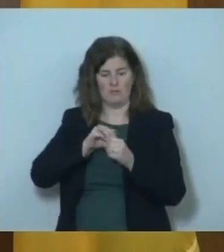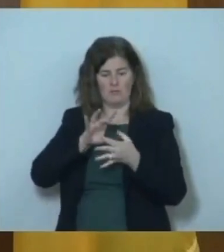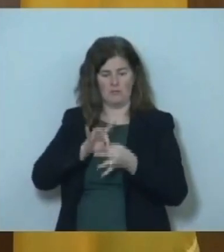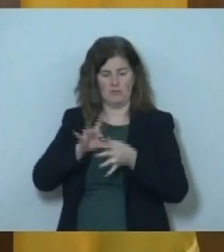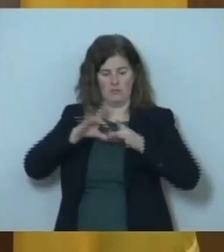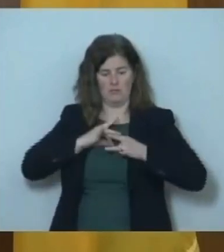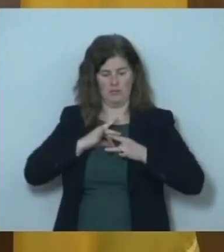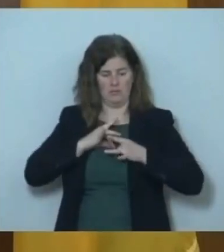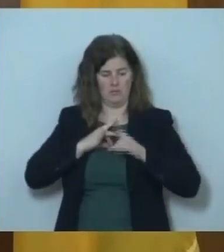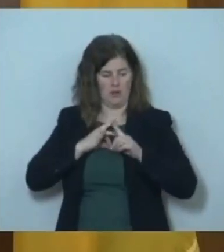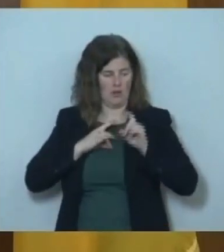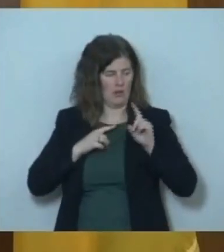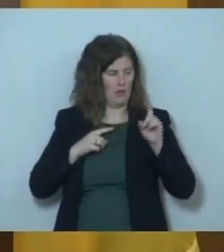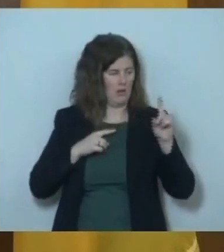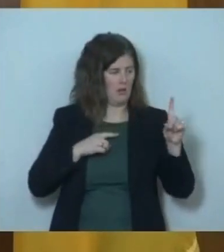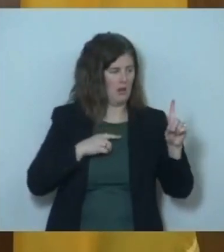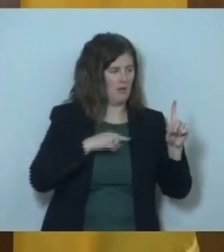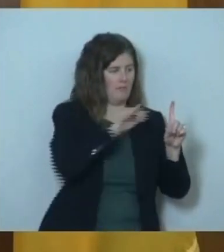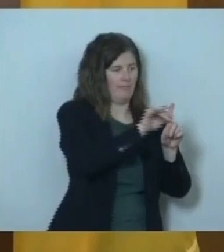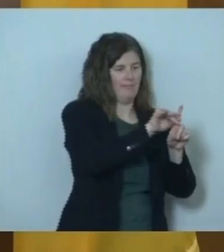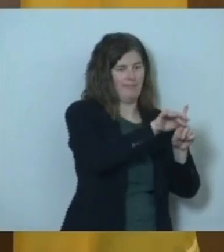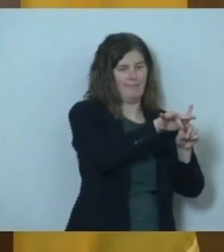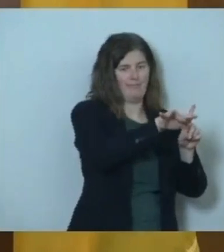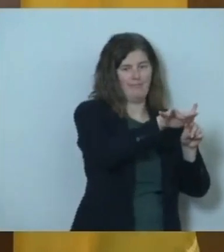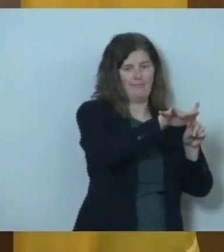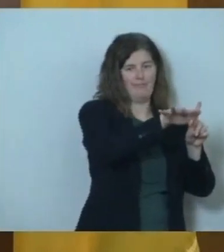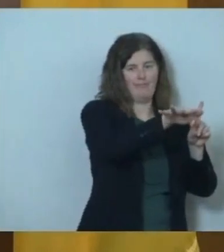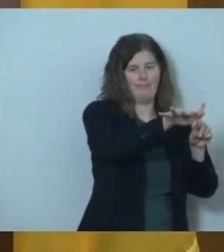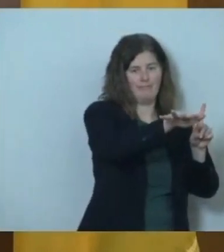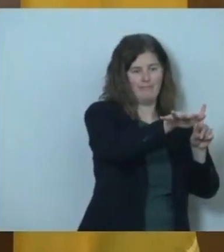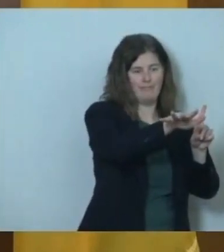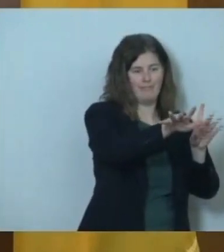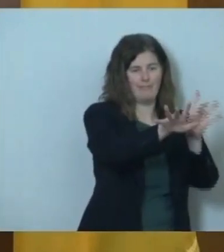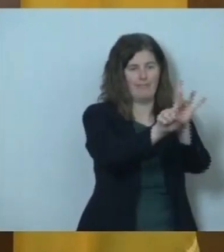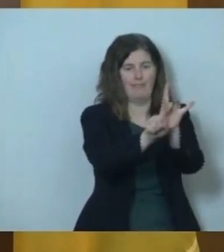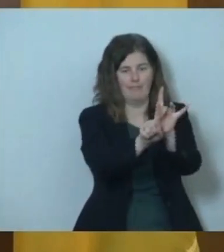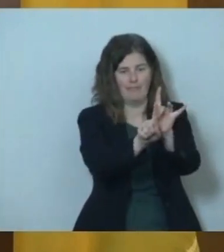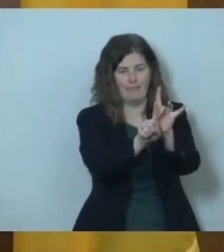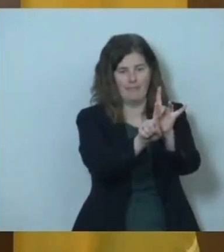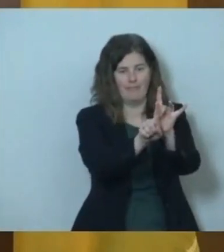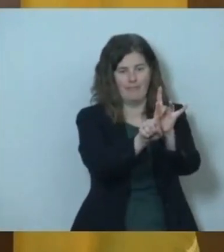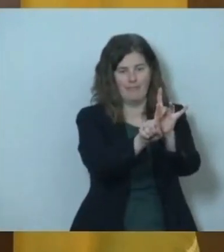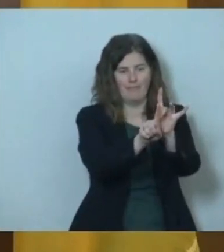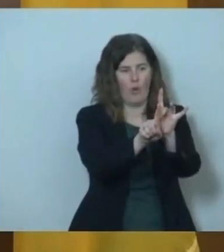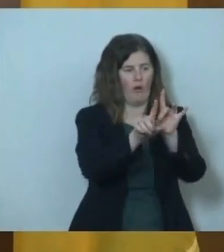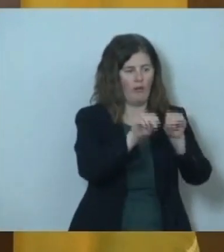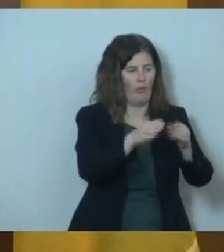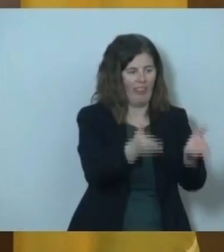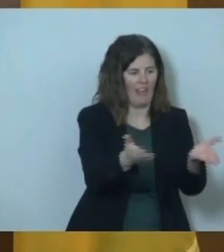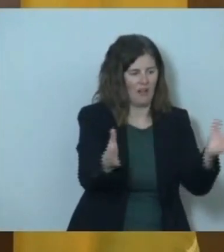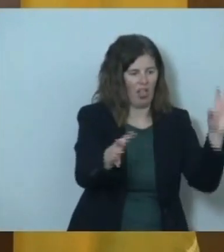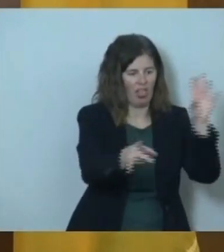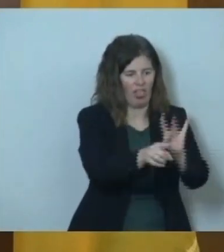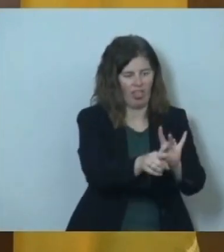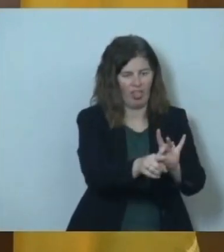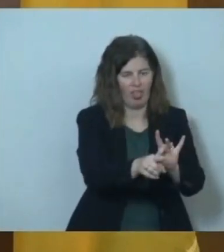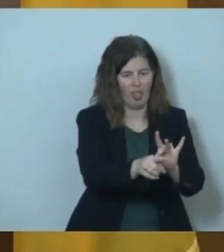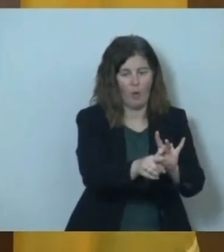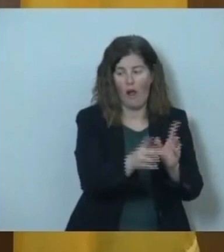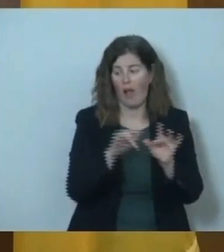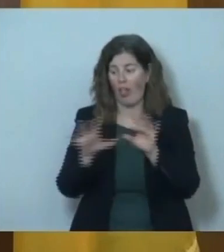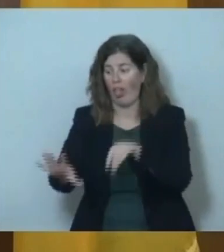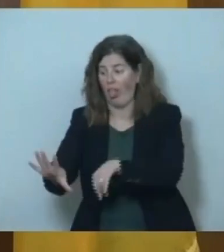out, you're exposing it, transferring that virus to someone else or something else. Or you get it that